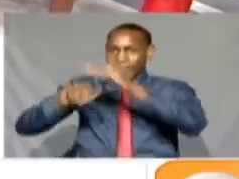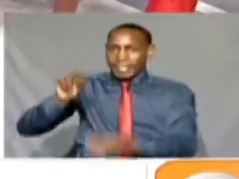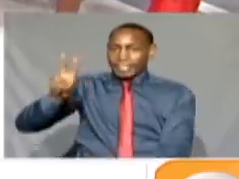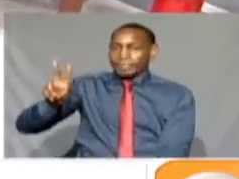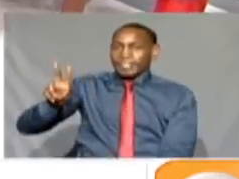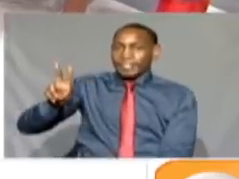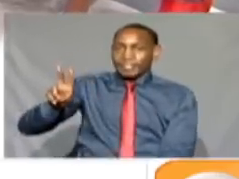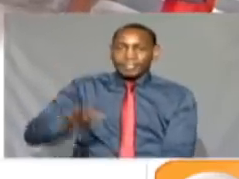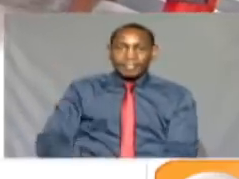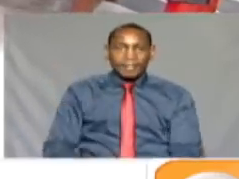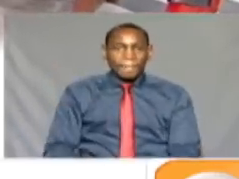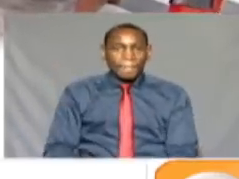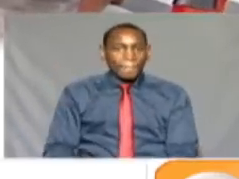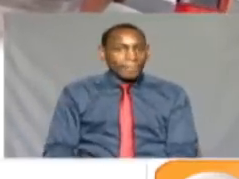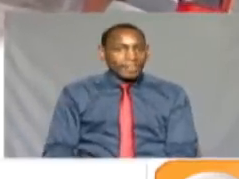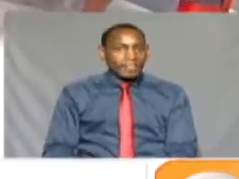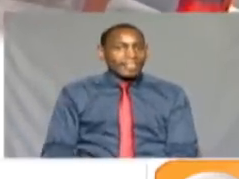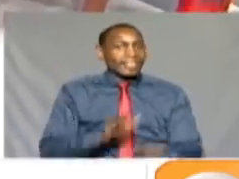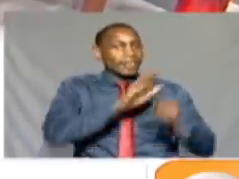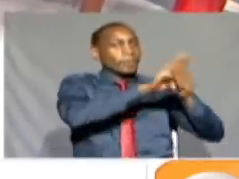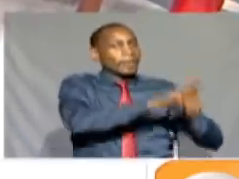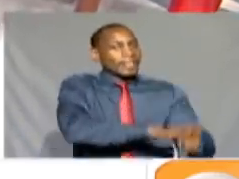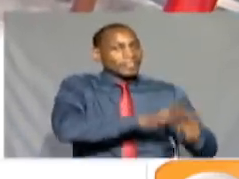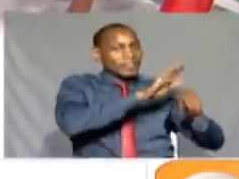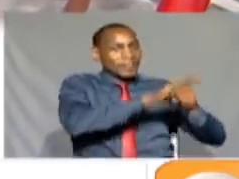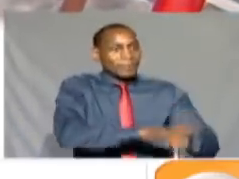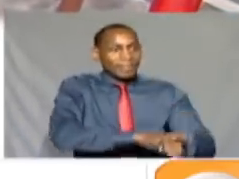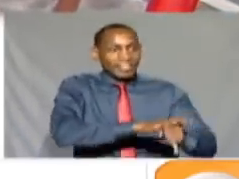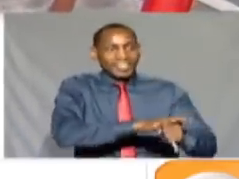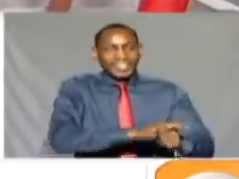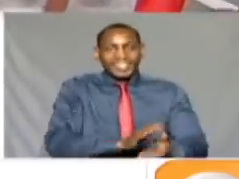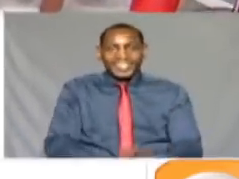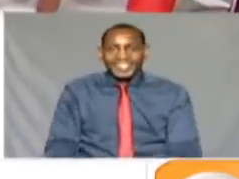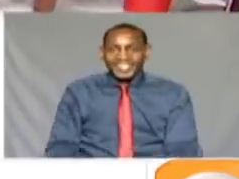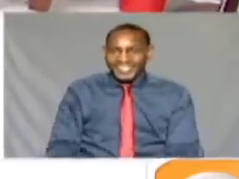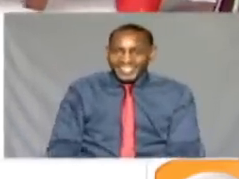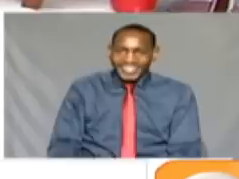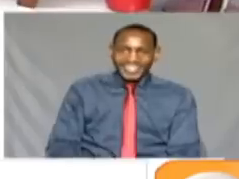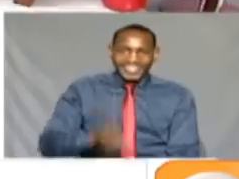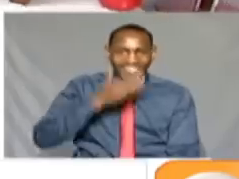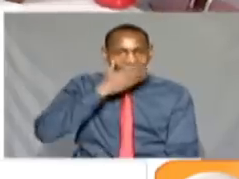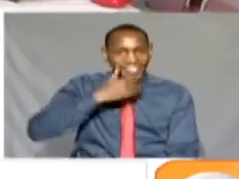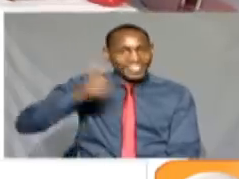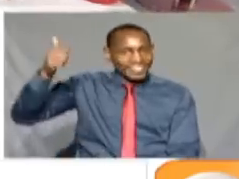Oh. That's discrimination. How do you say? Mta nezaje kukupa